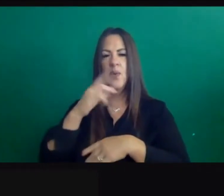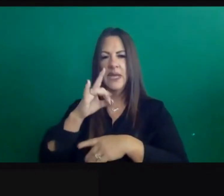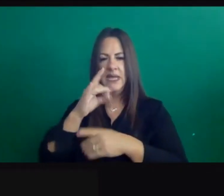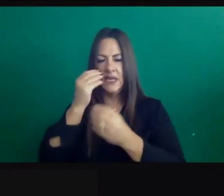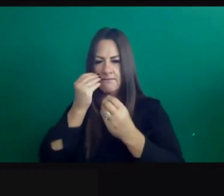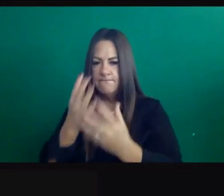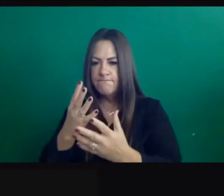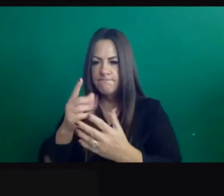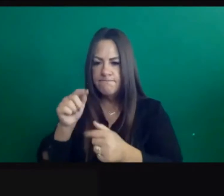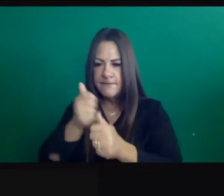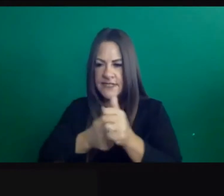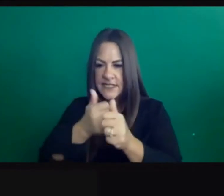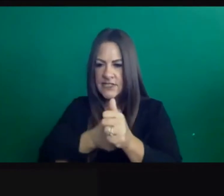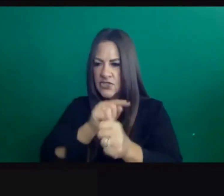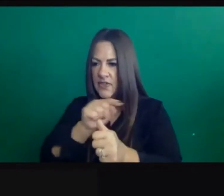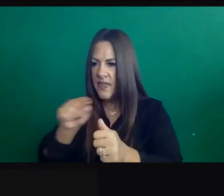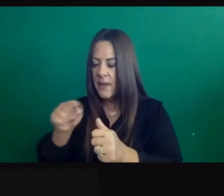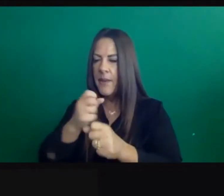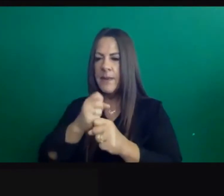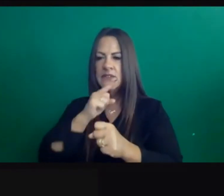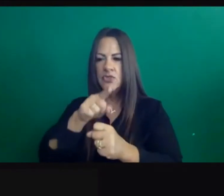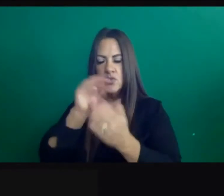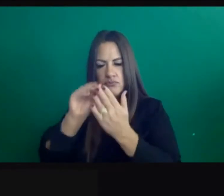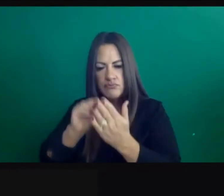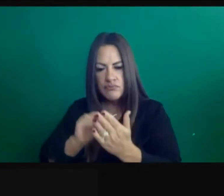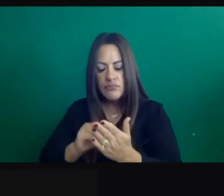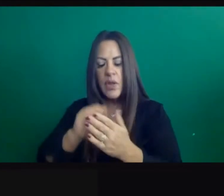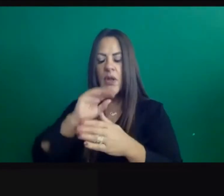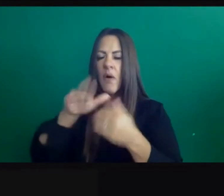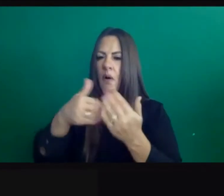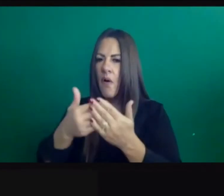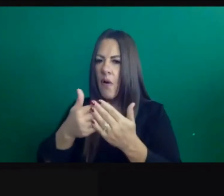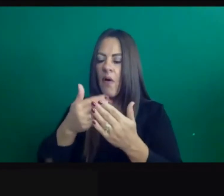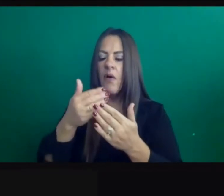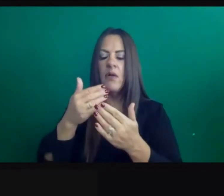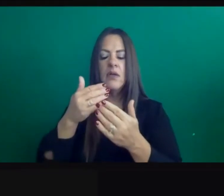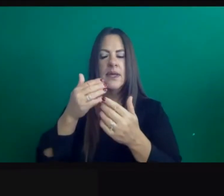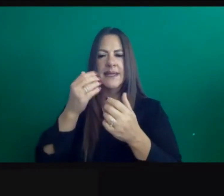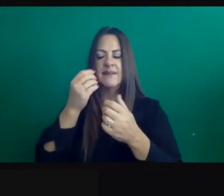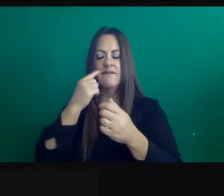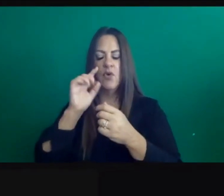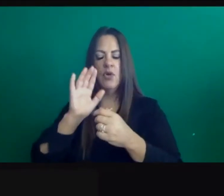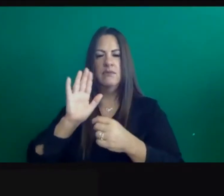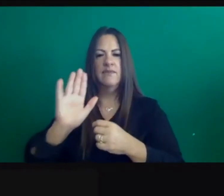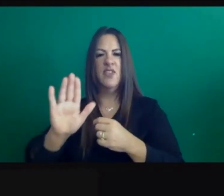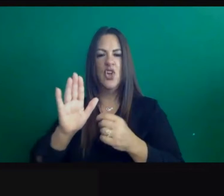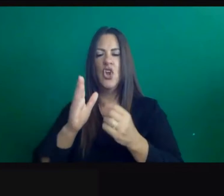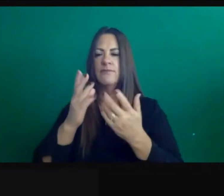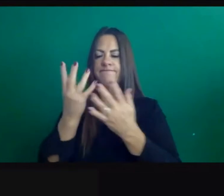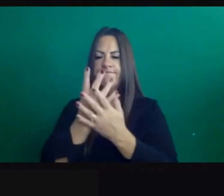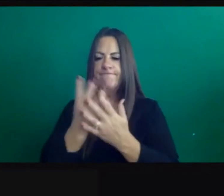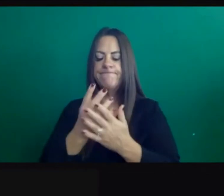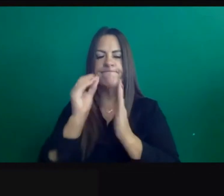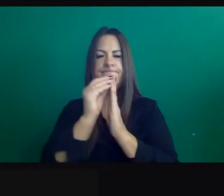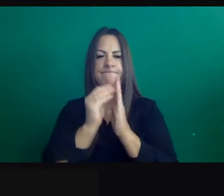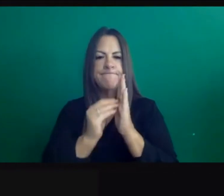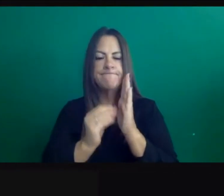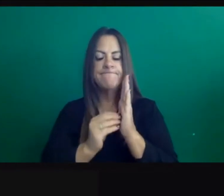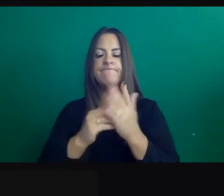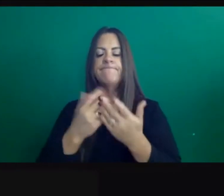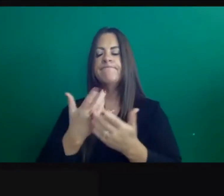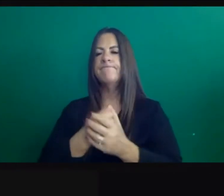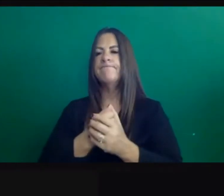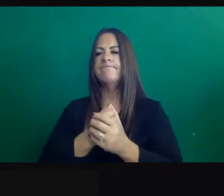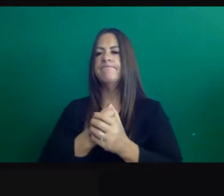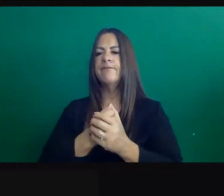that data effectively and accurately, similar to what we did with the counties and the many individuals providers